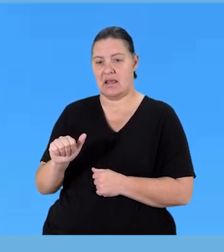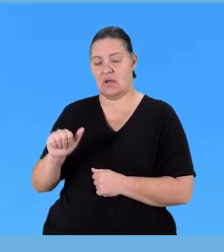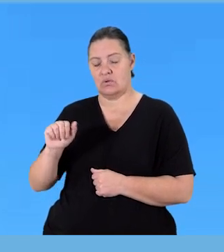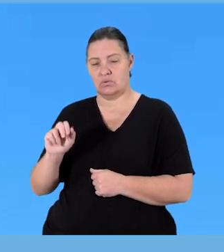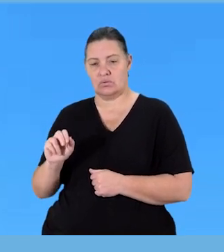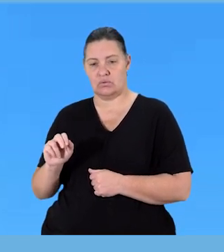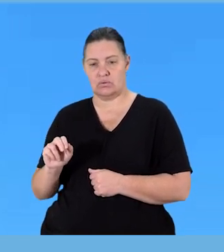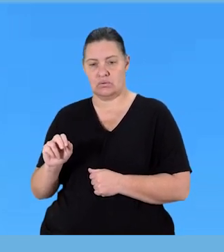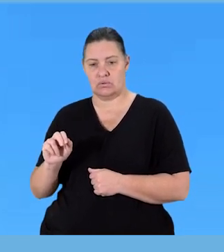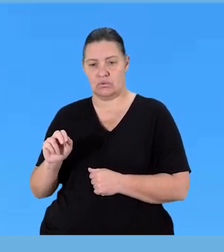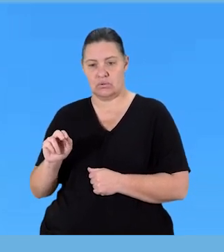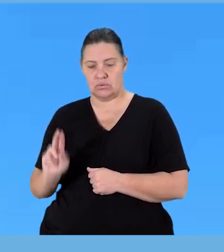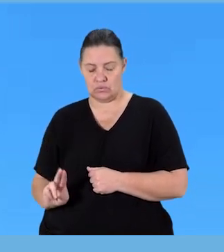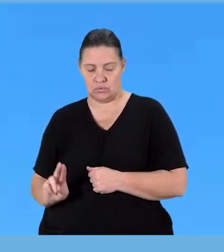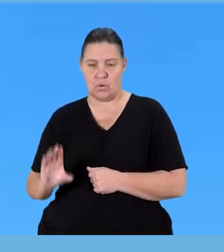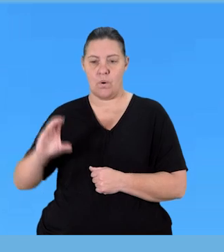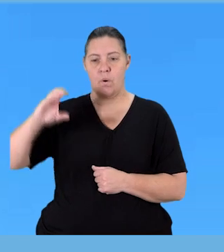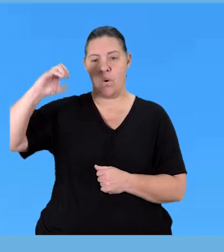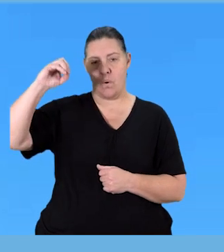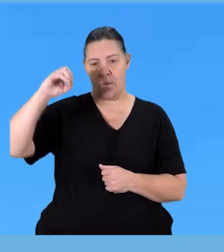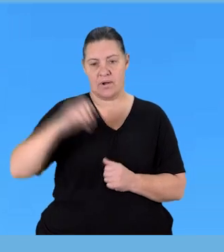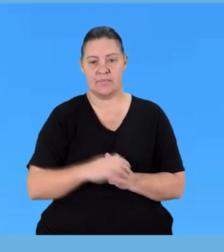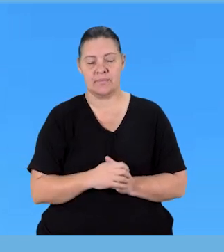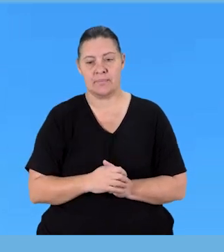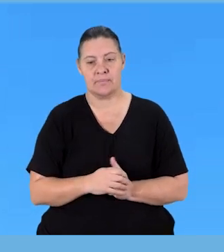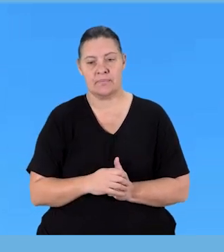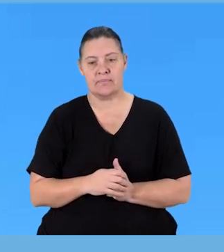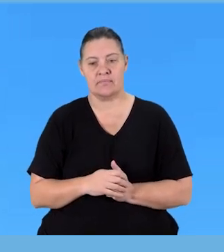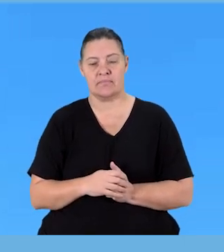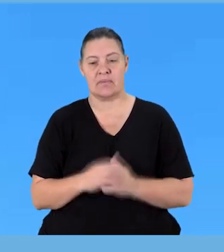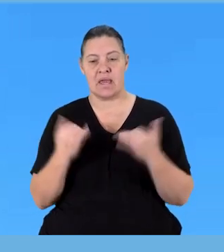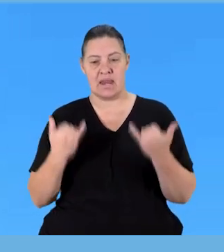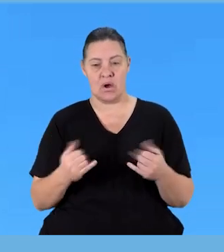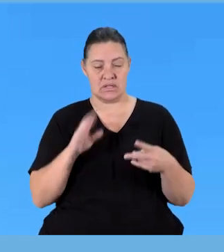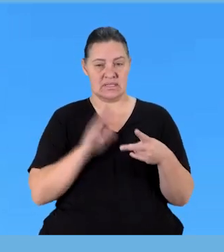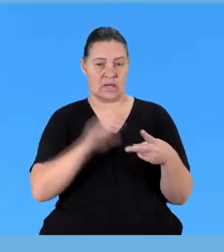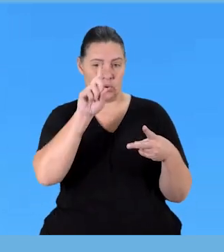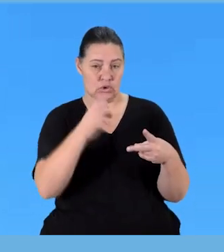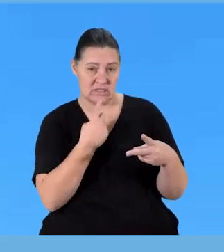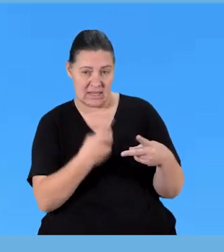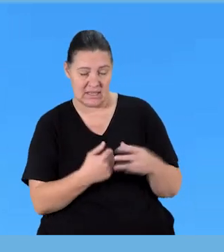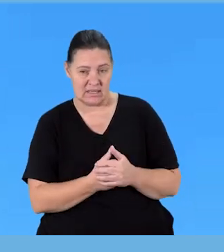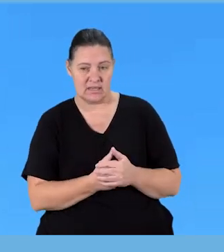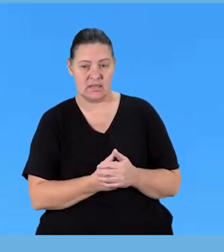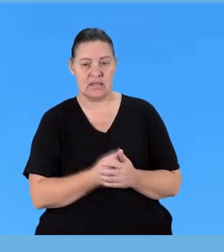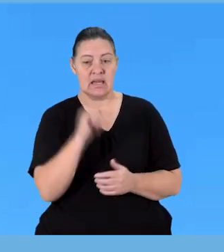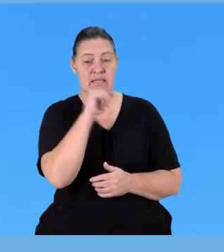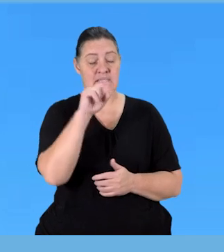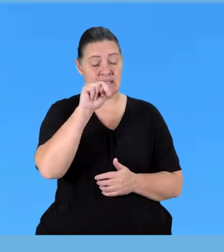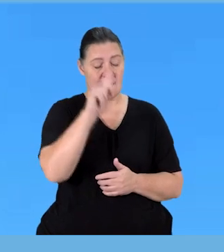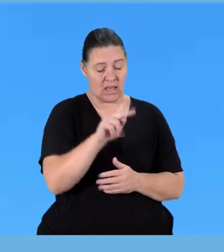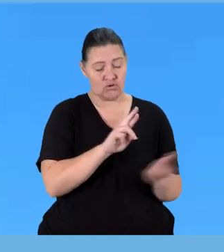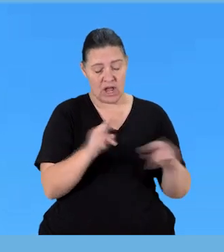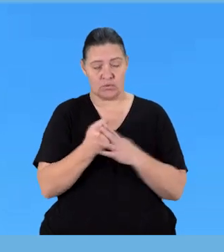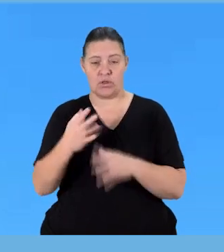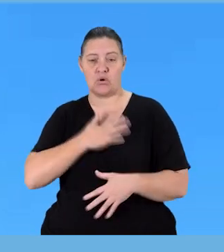A, and the subscript of 2 and O. And then our second question says, zinc reacts with oxygen